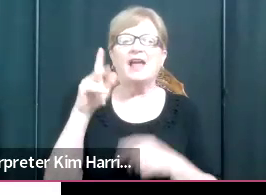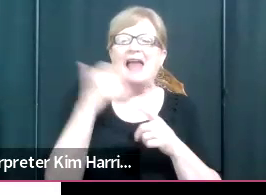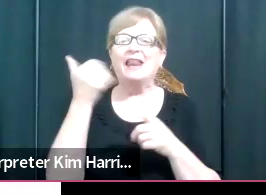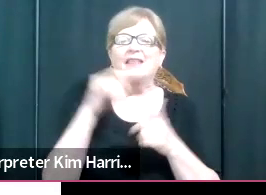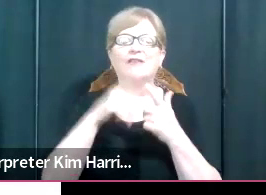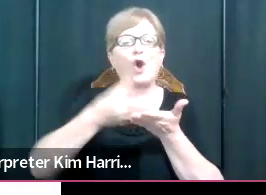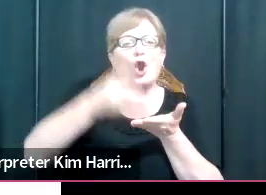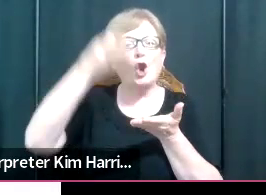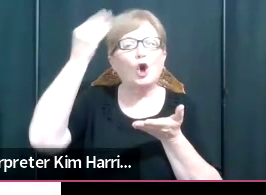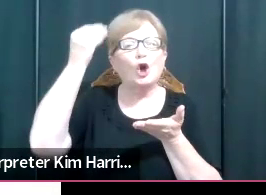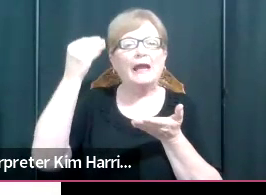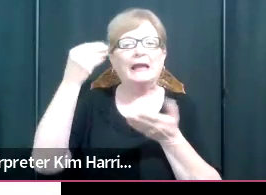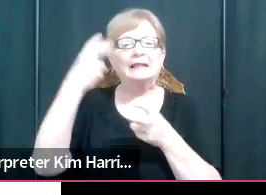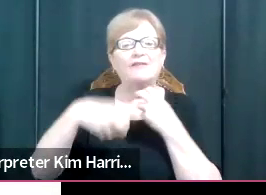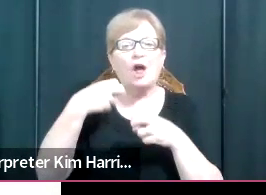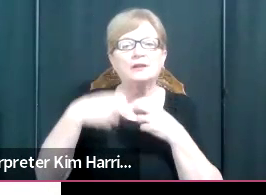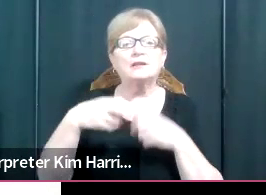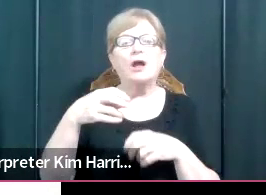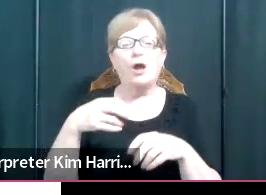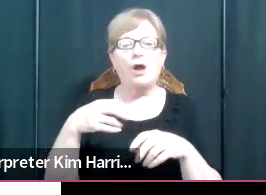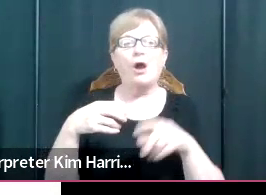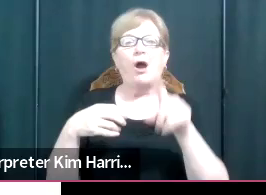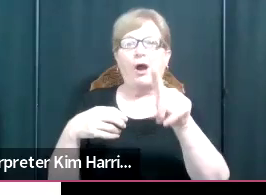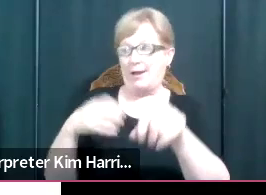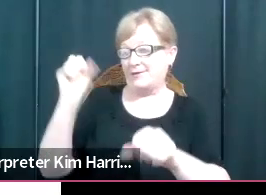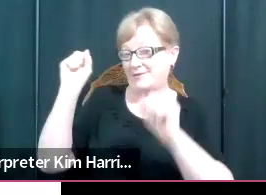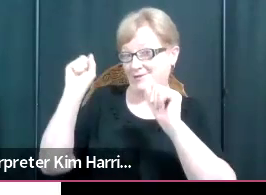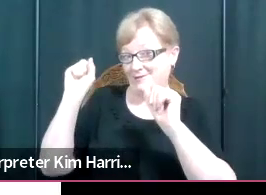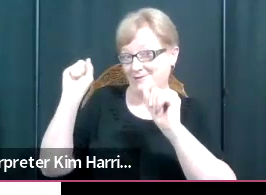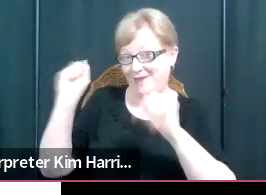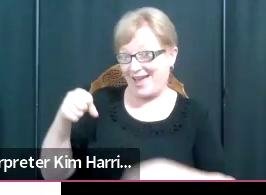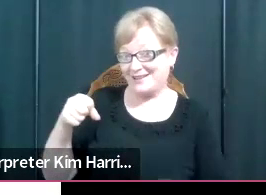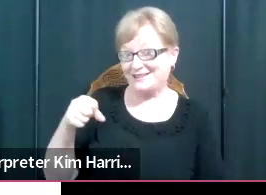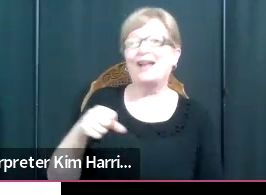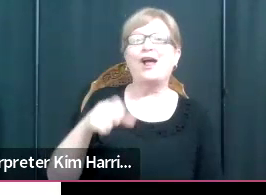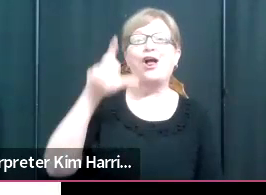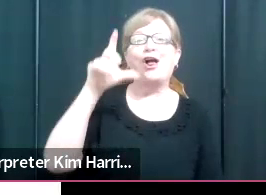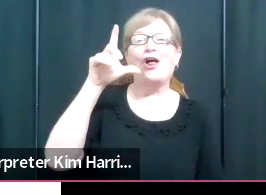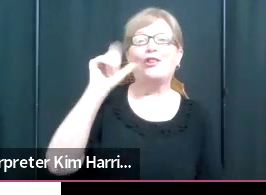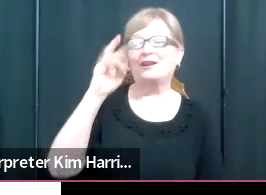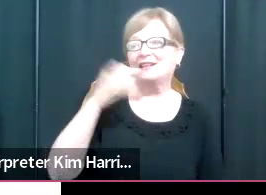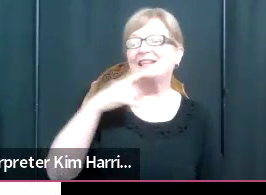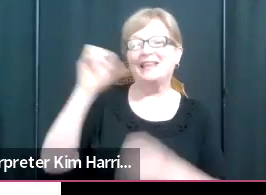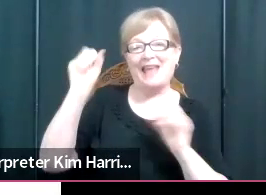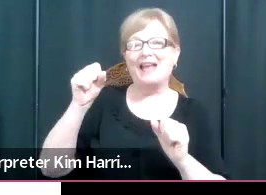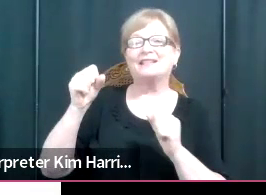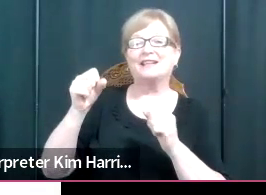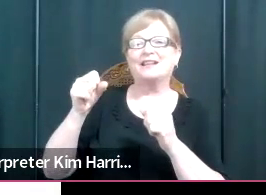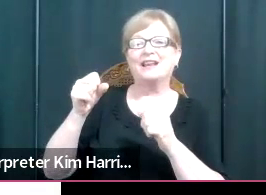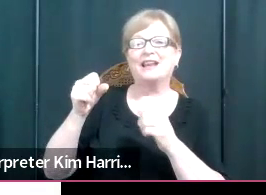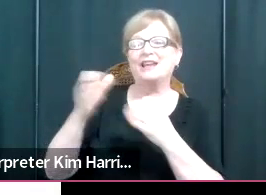difficulties? Yes, we are going to get into a little bit in toward the end of this